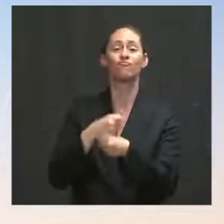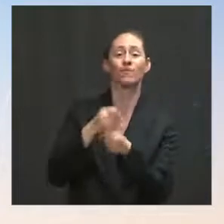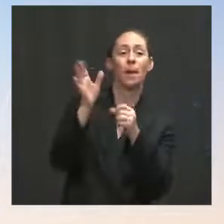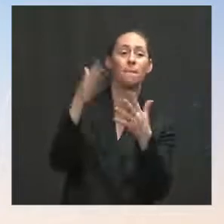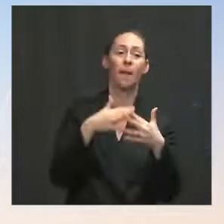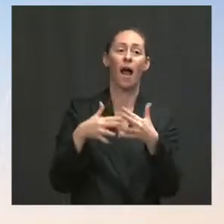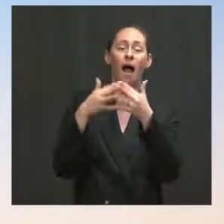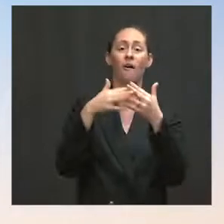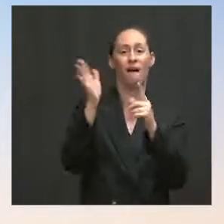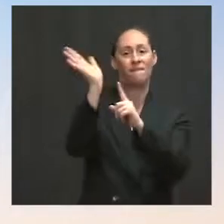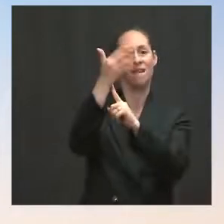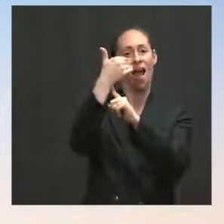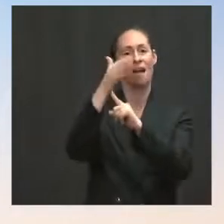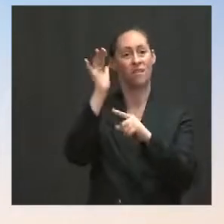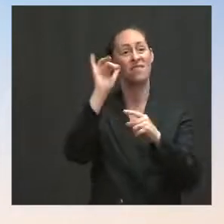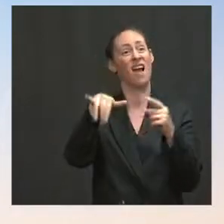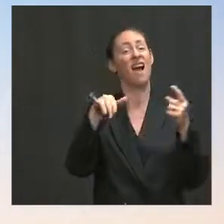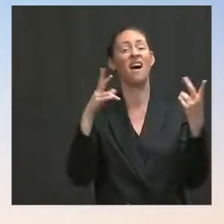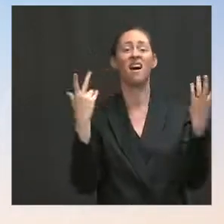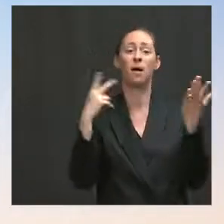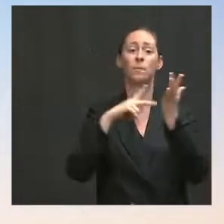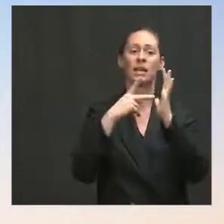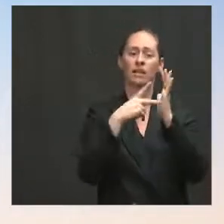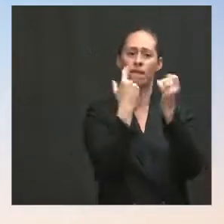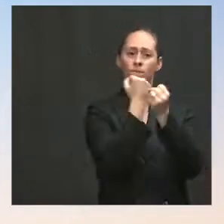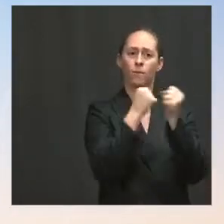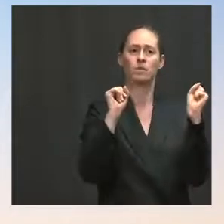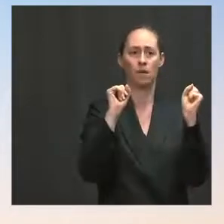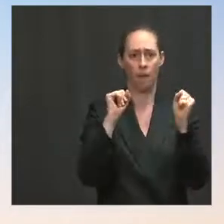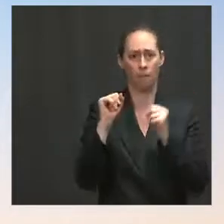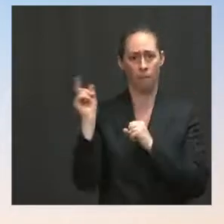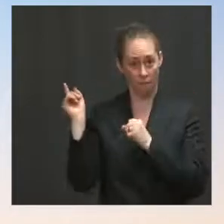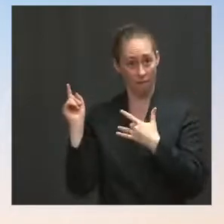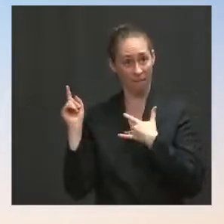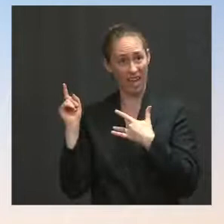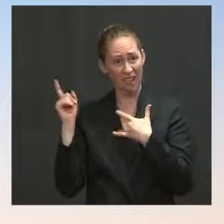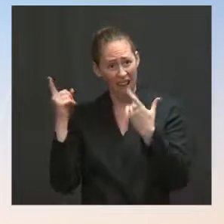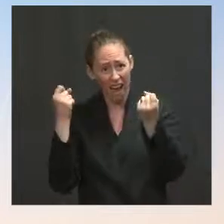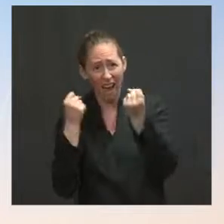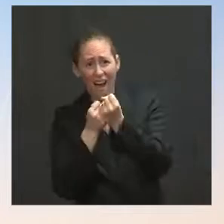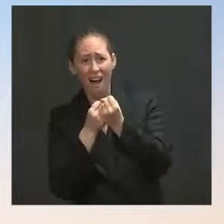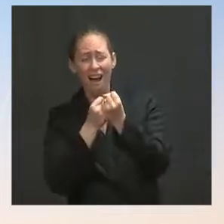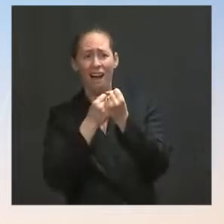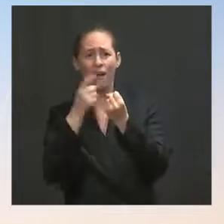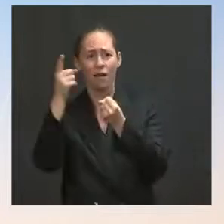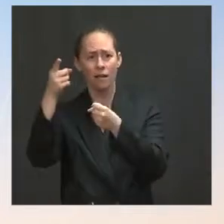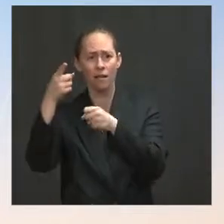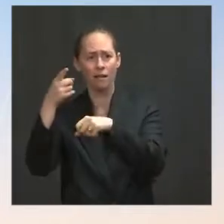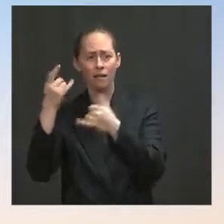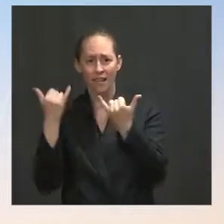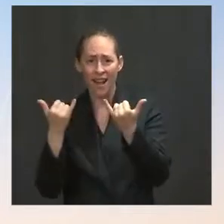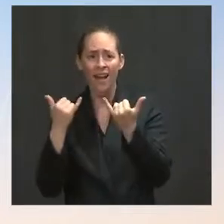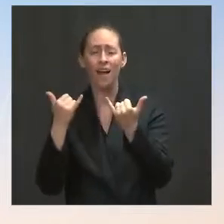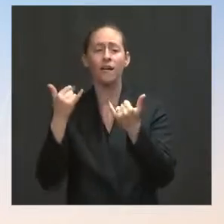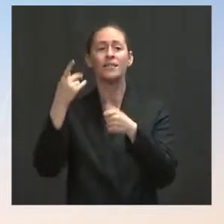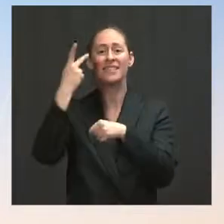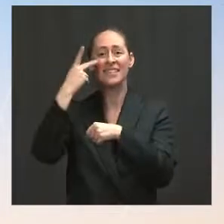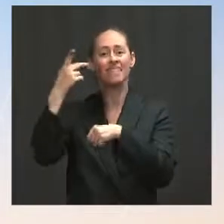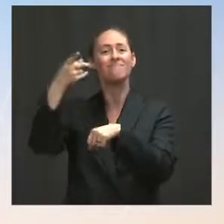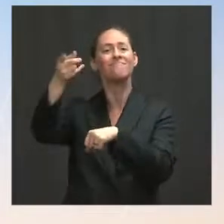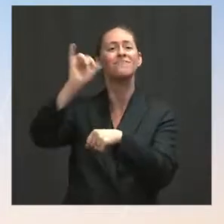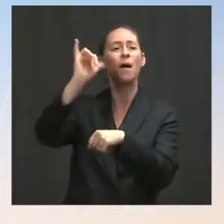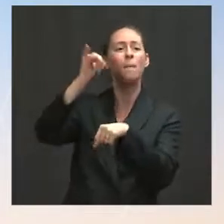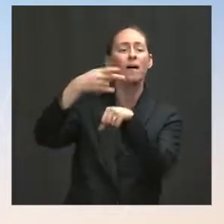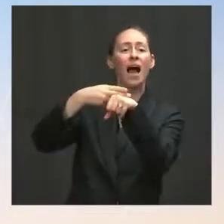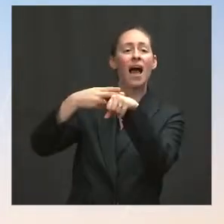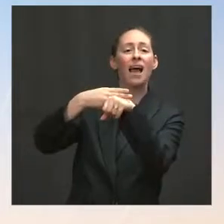support international protesters flying the American flag, and what message do you have to Americans who are wary of flying it here in the U.S.?